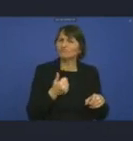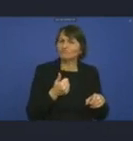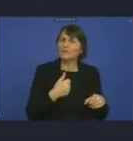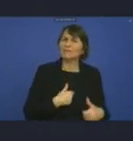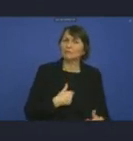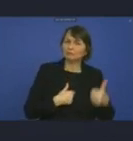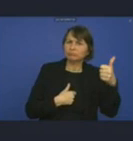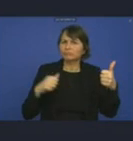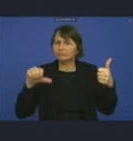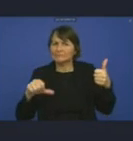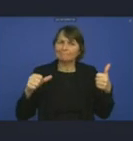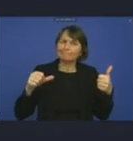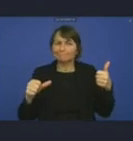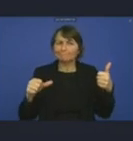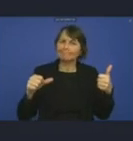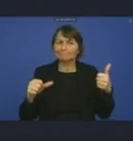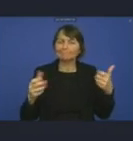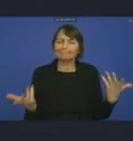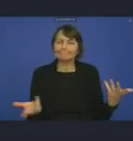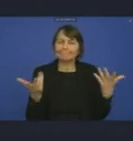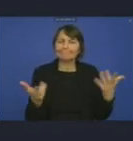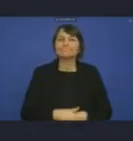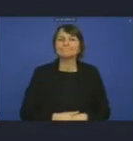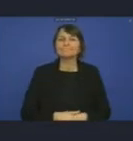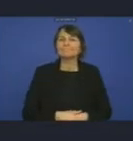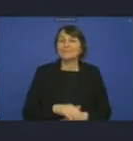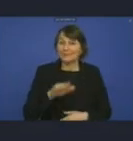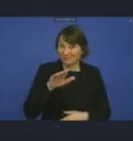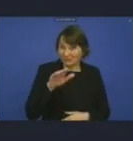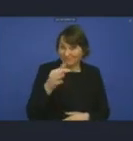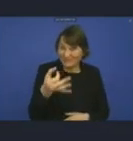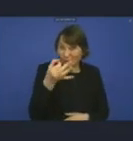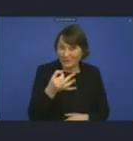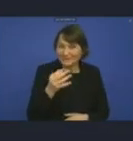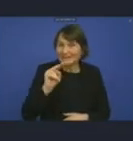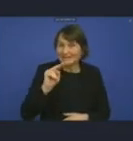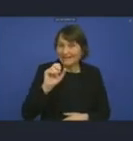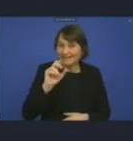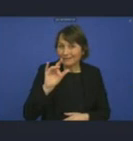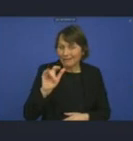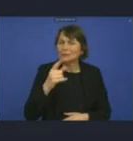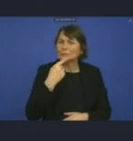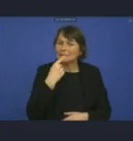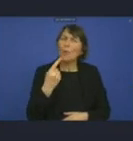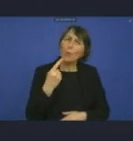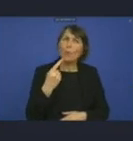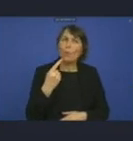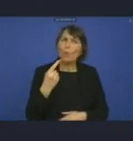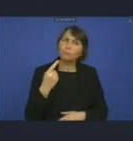again. Nadia, you mentioned that it could be easier to include new grassroots